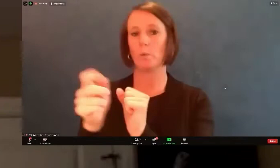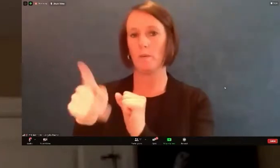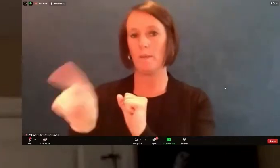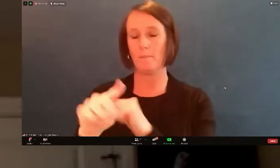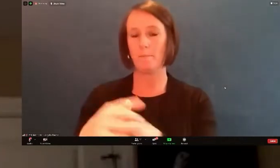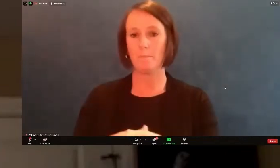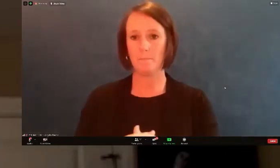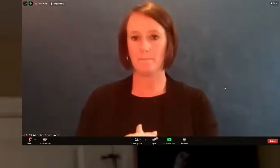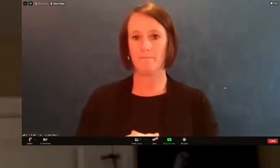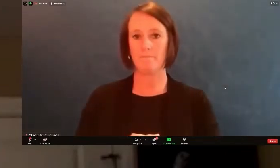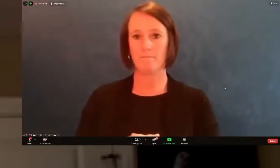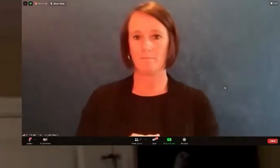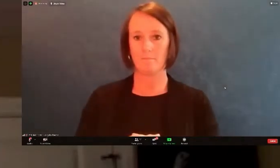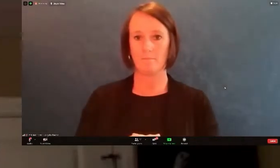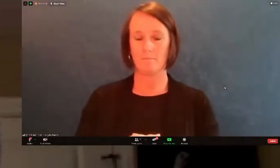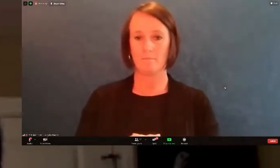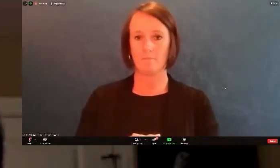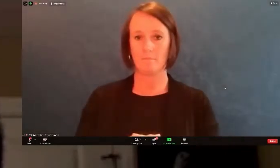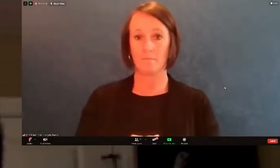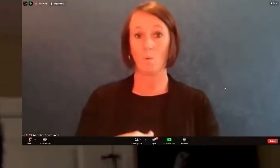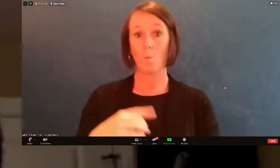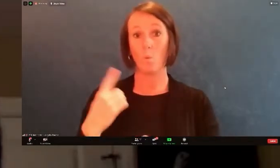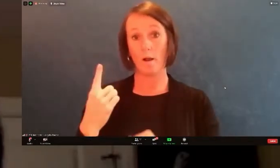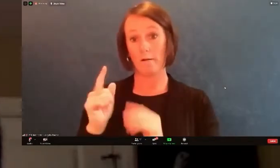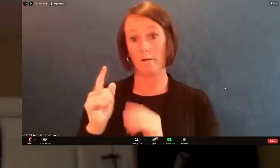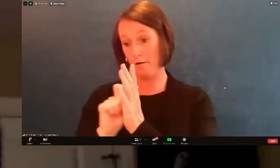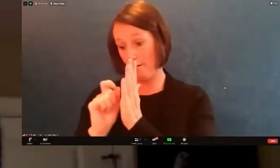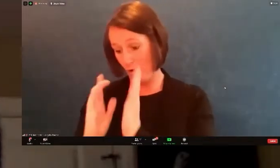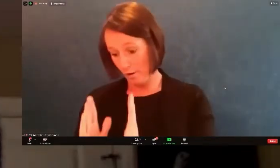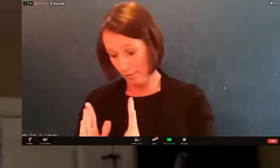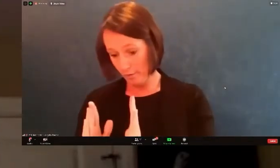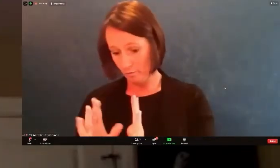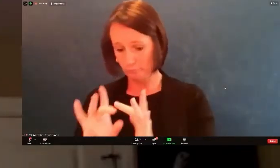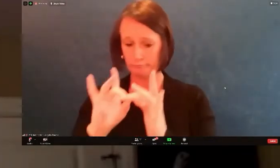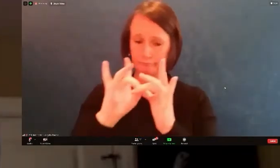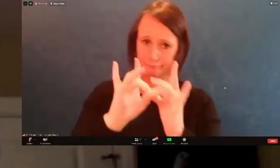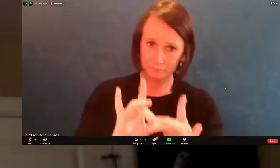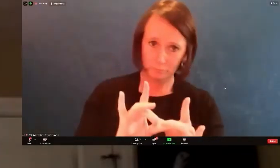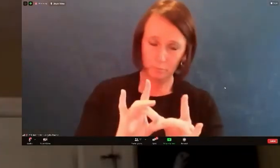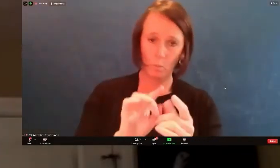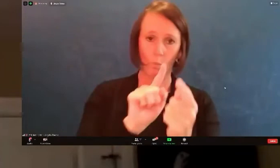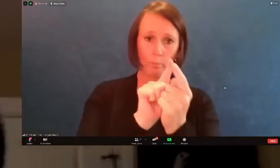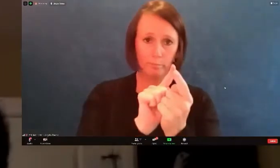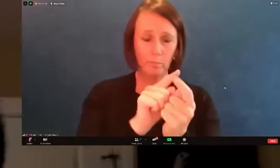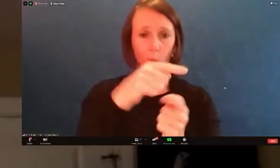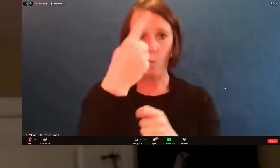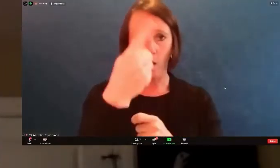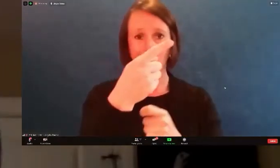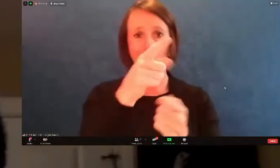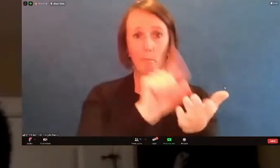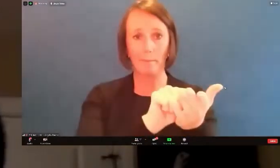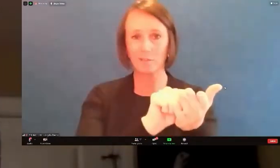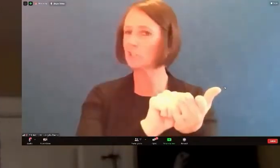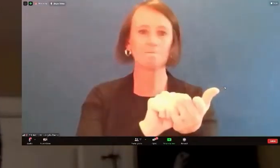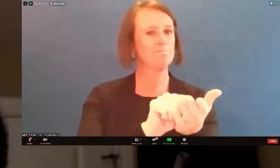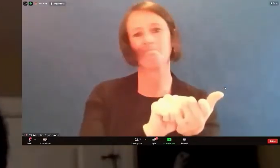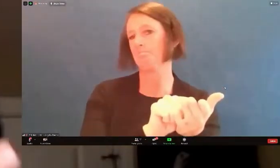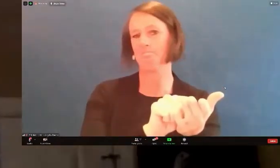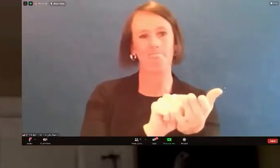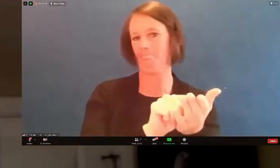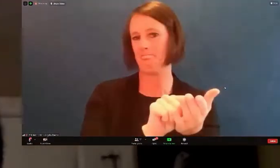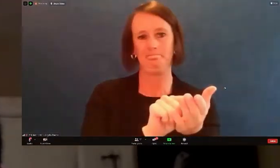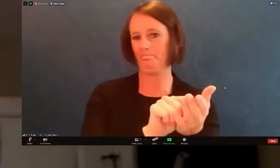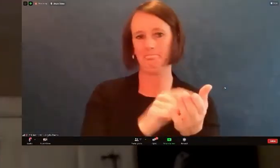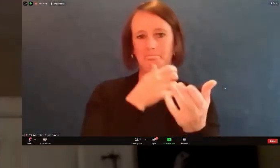days of one author only working with one publisher forever, from their cookbook to their memoir to